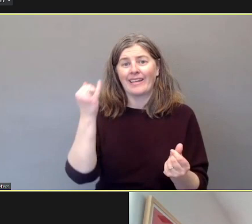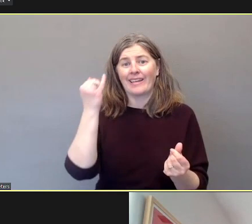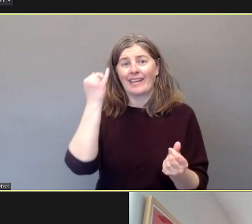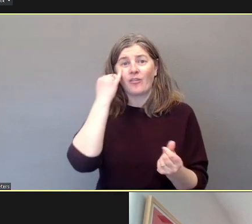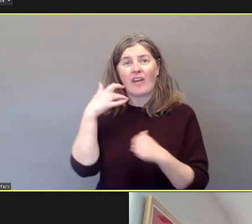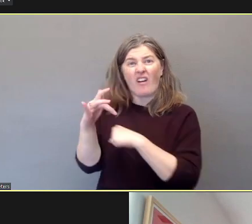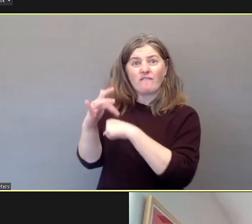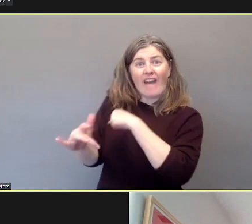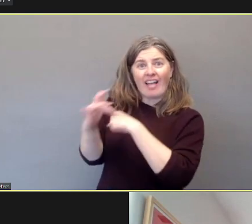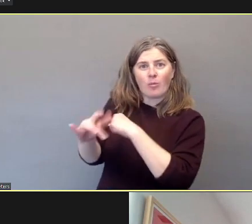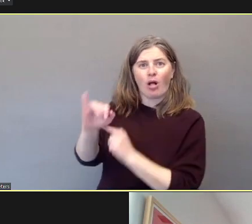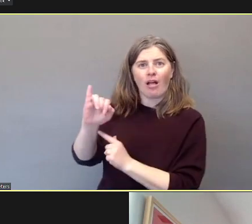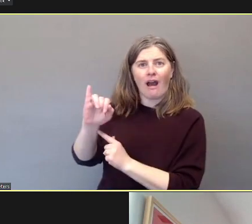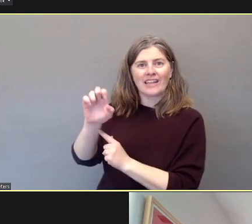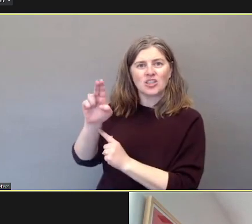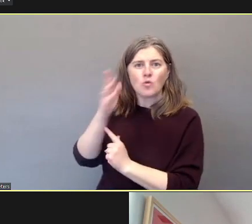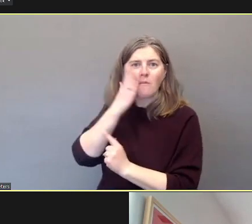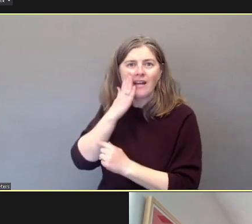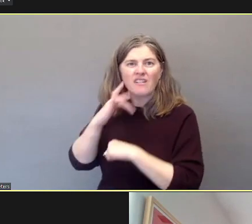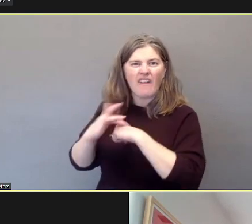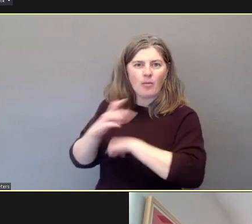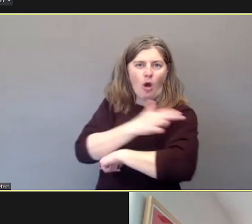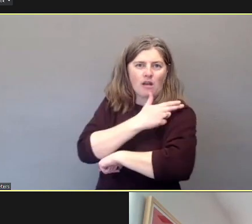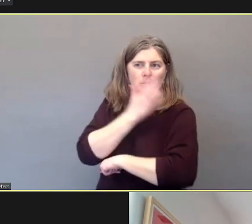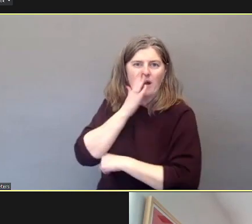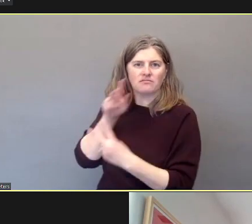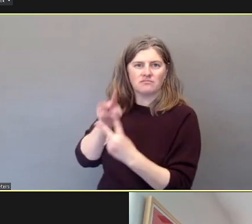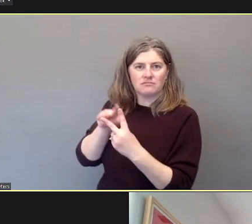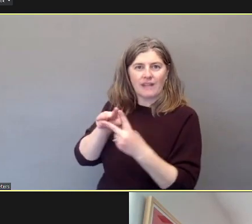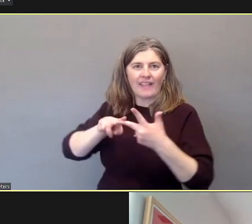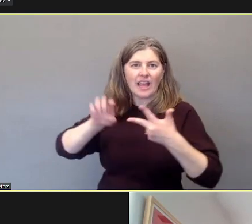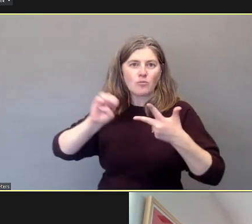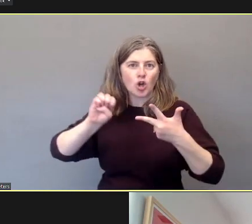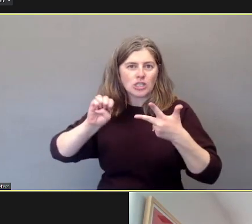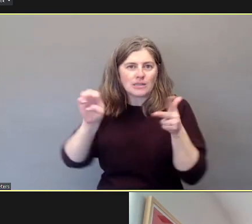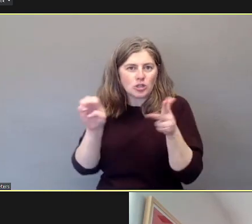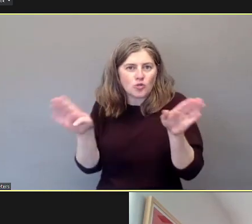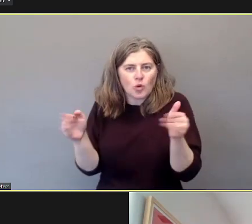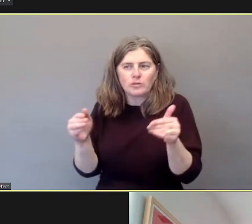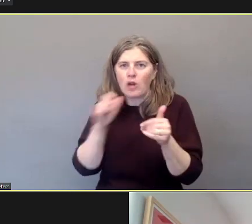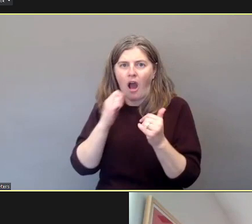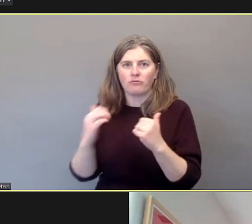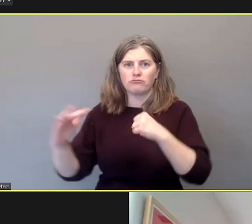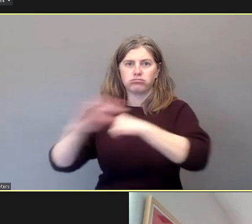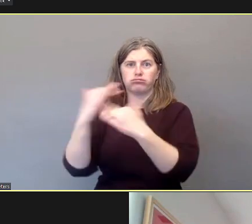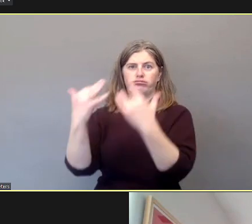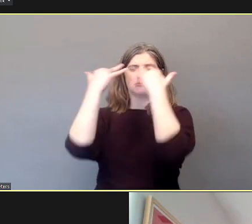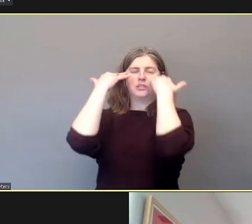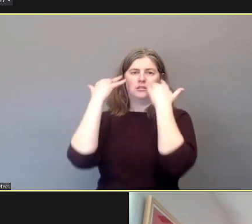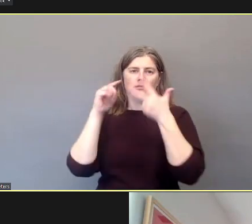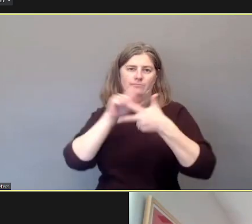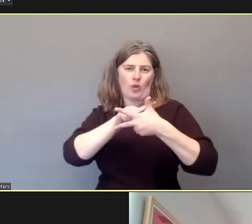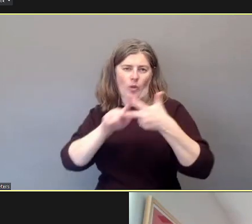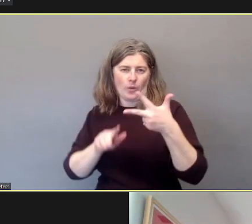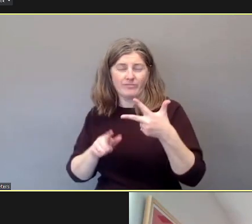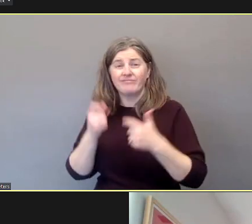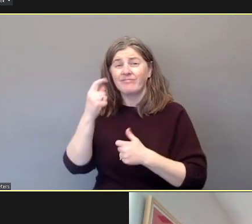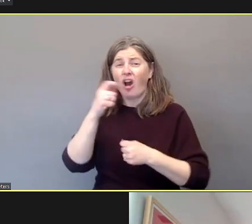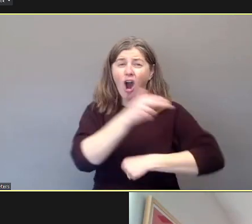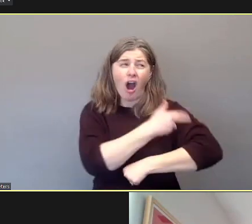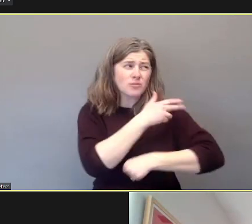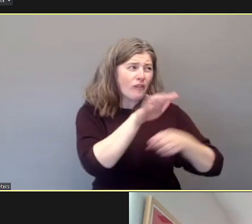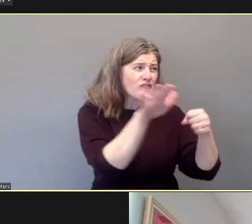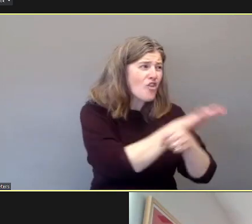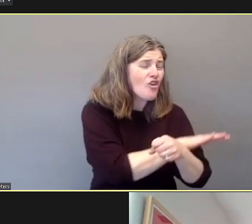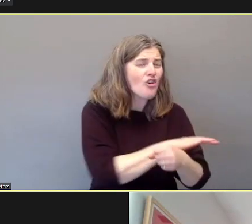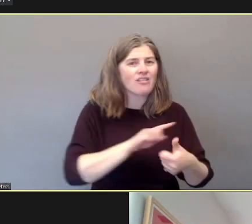ICU and hospital beds and emergency rooms aren't overcrowded due to COVID. Now, hospitals are full, ICUs are